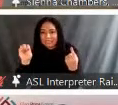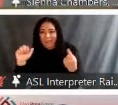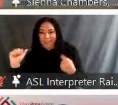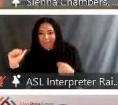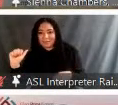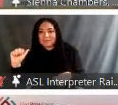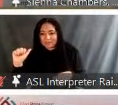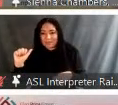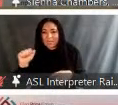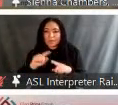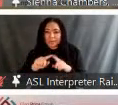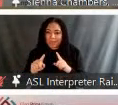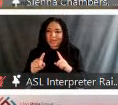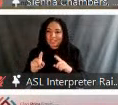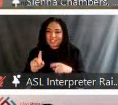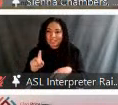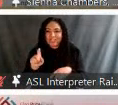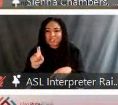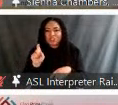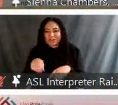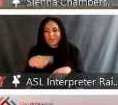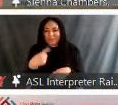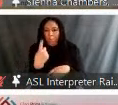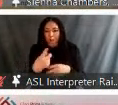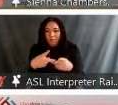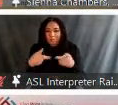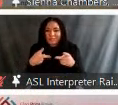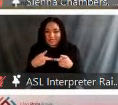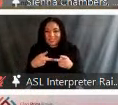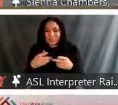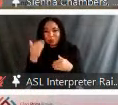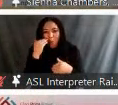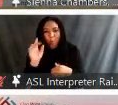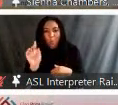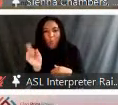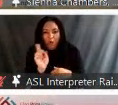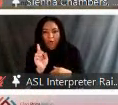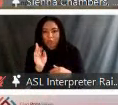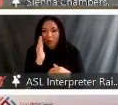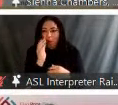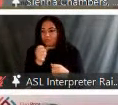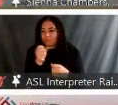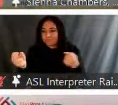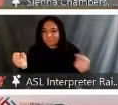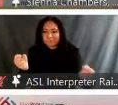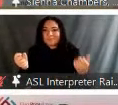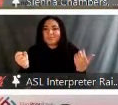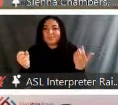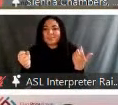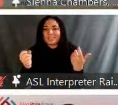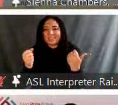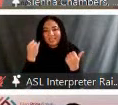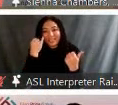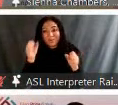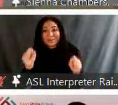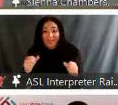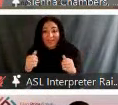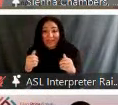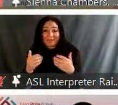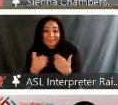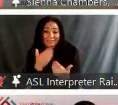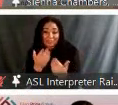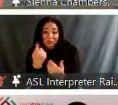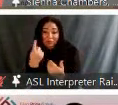to go to find out how to get your child into school. And if we can make it easier for families through communications and